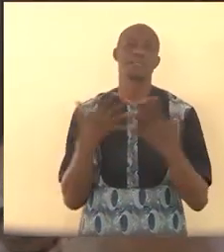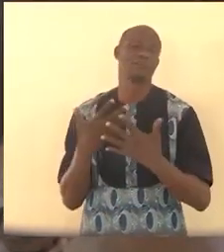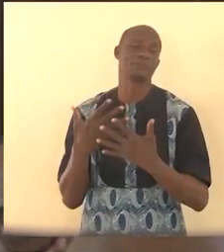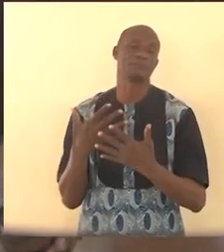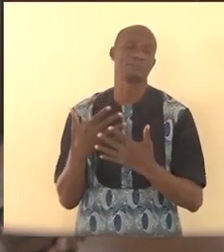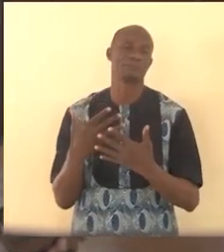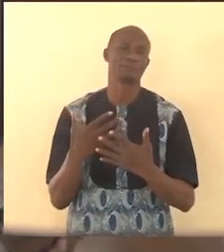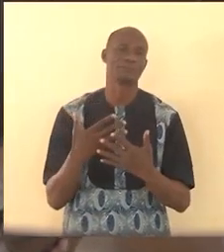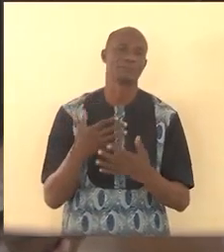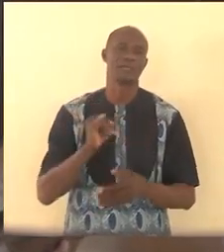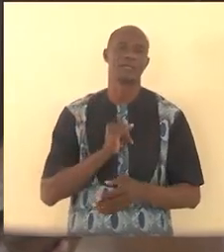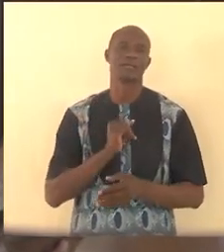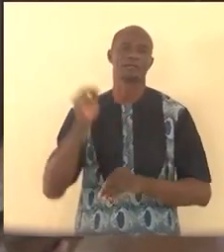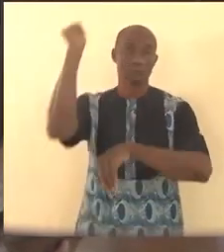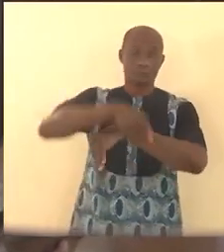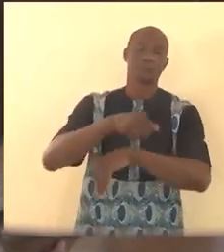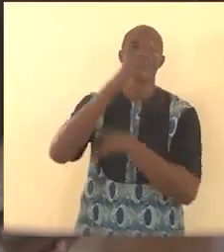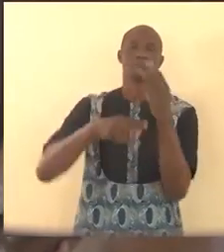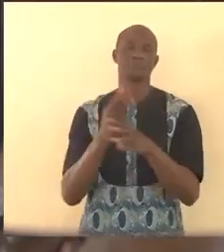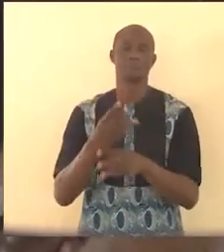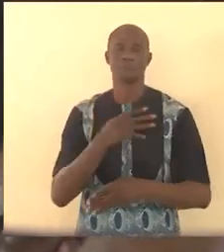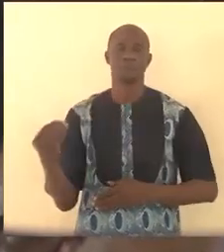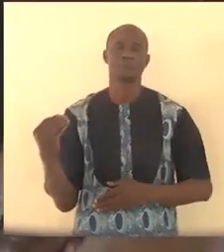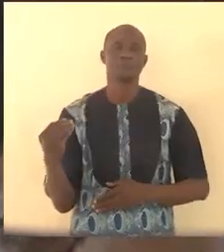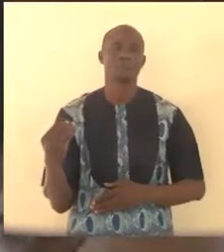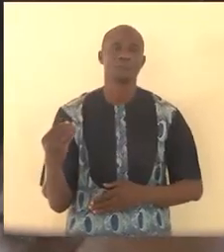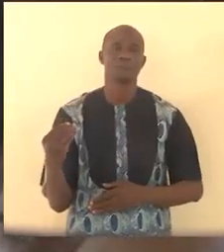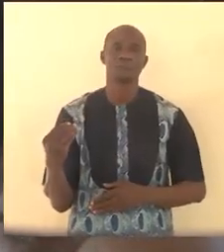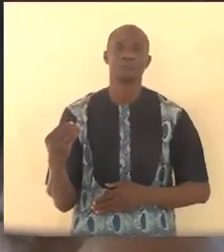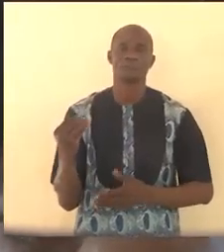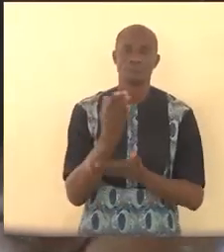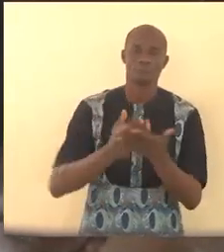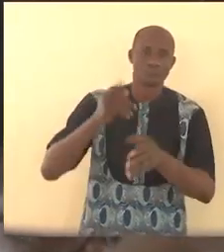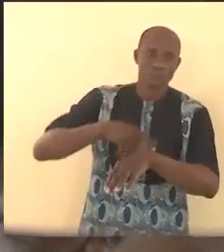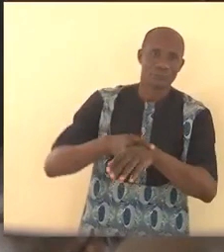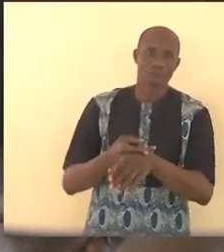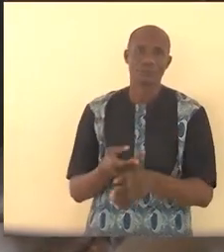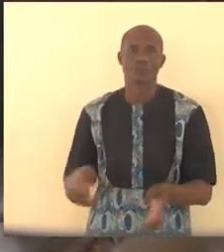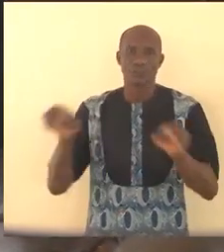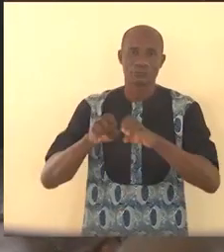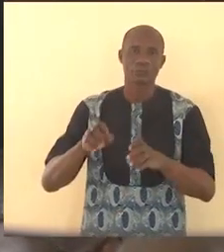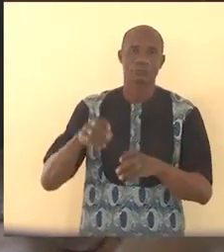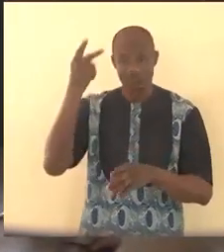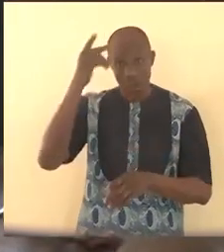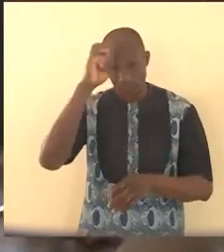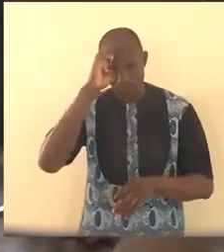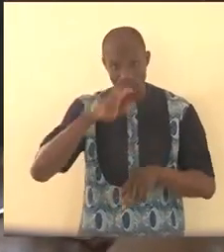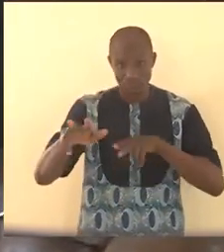Do not be afraid, for I have overcome the world. And sometimes, even when Peter was